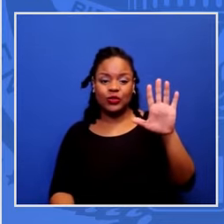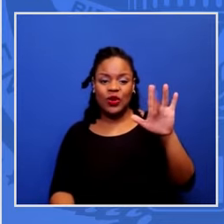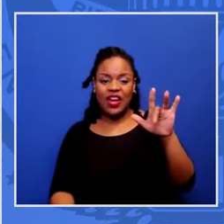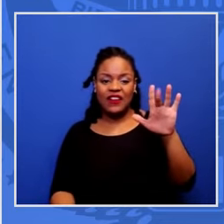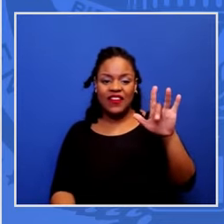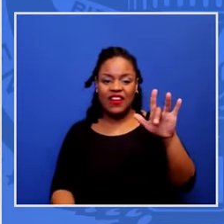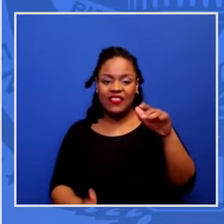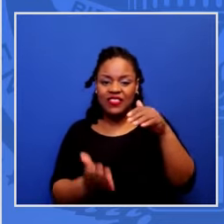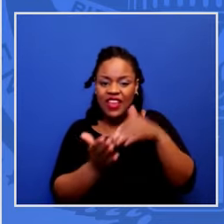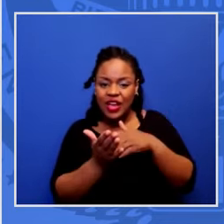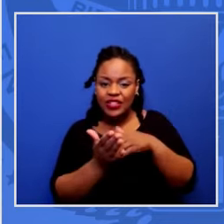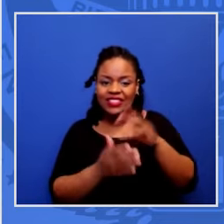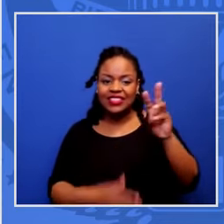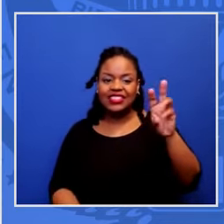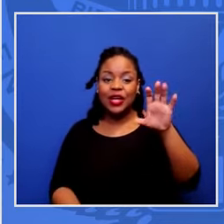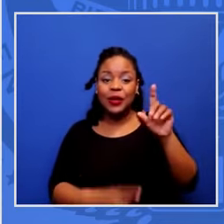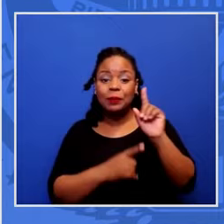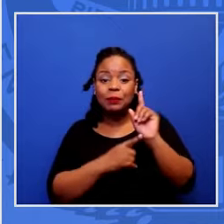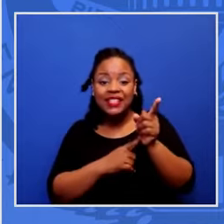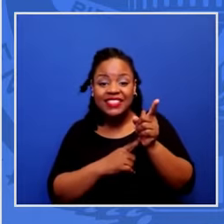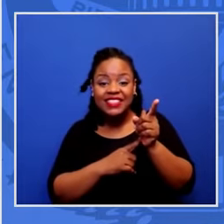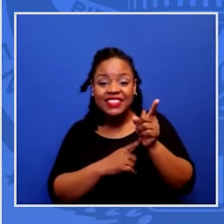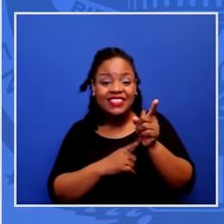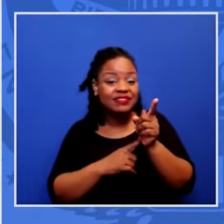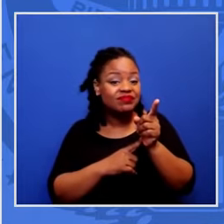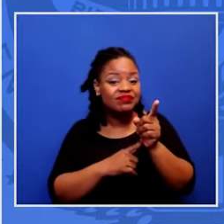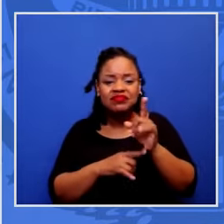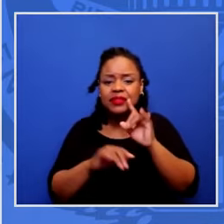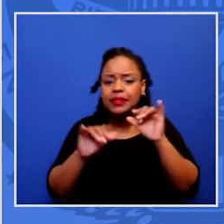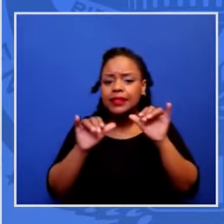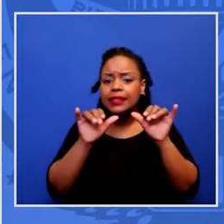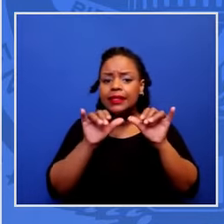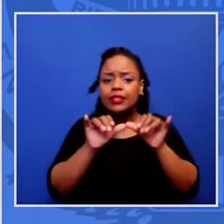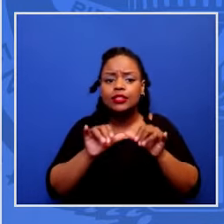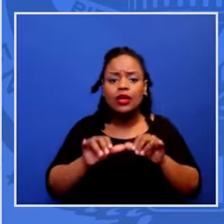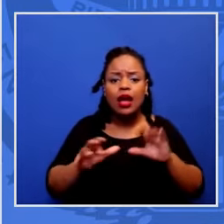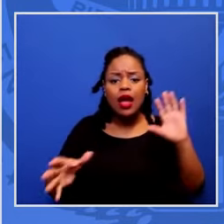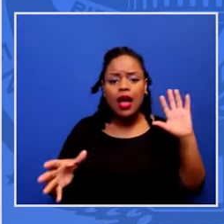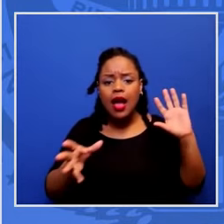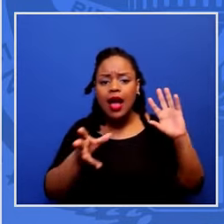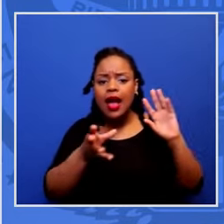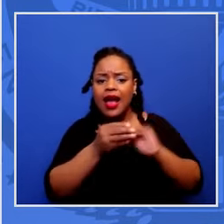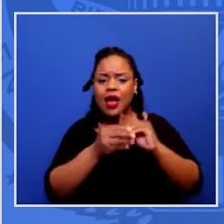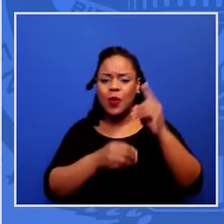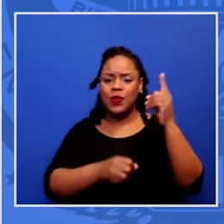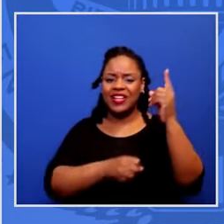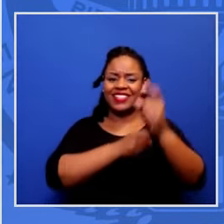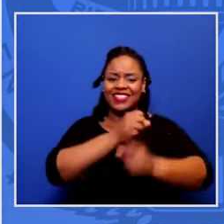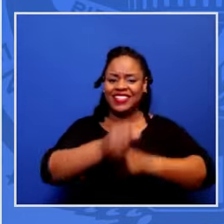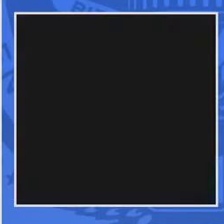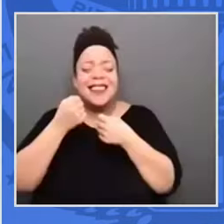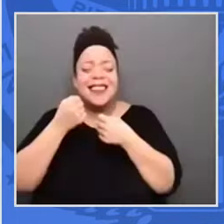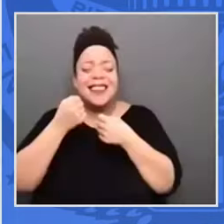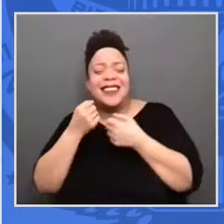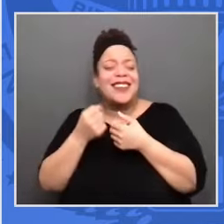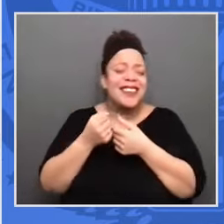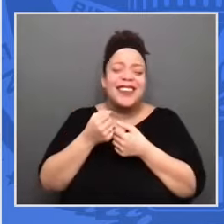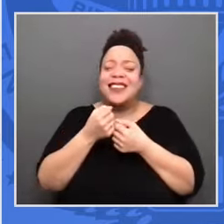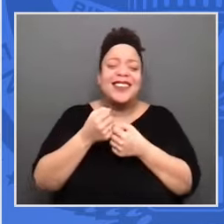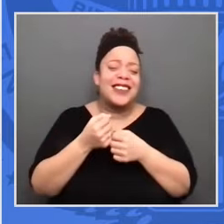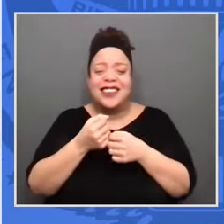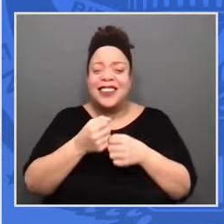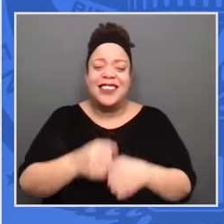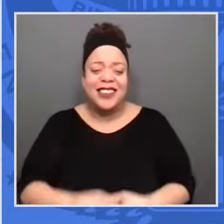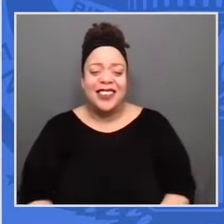525,600 minutes. How do you measure? Measure a year. In daylights.